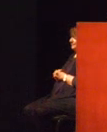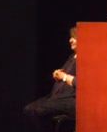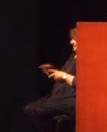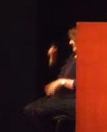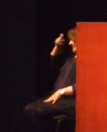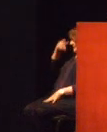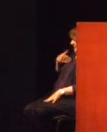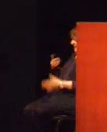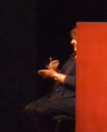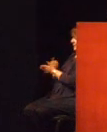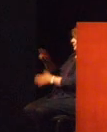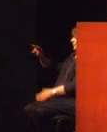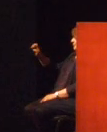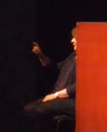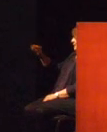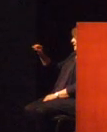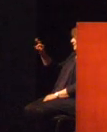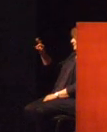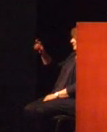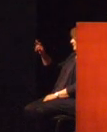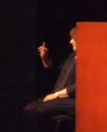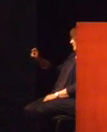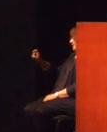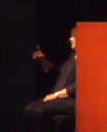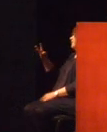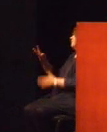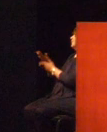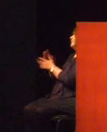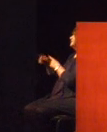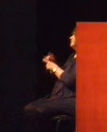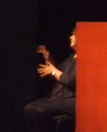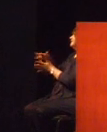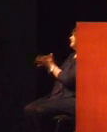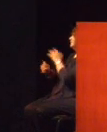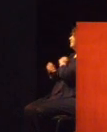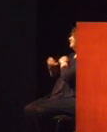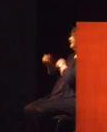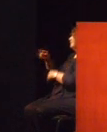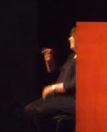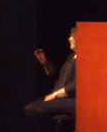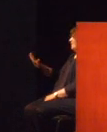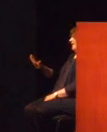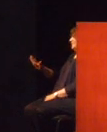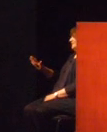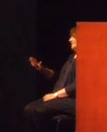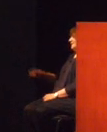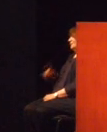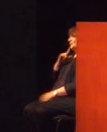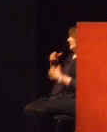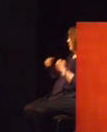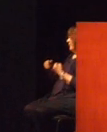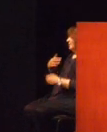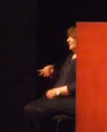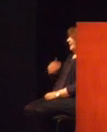summer, there's a new Netflix documentary out. It's four parts. It's about the Central Park Five, called When They See Us. It's very powerful.